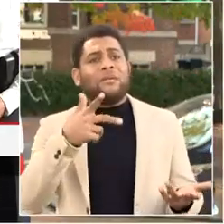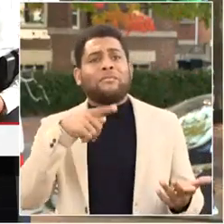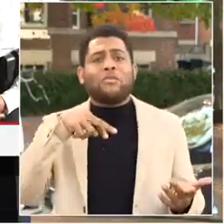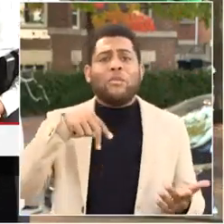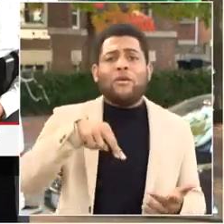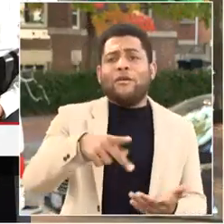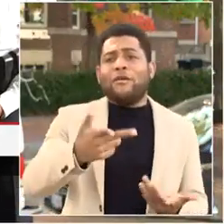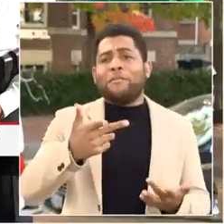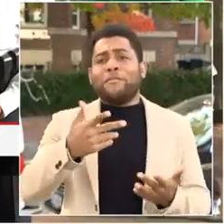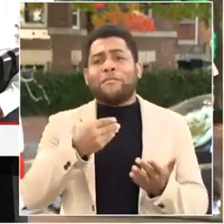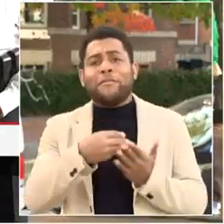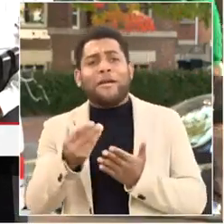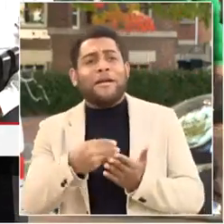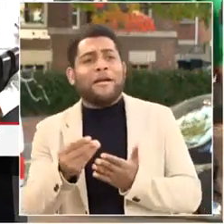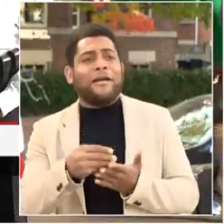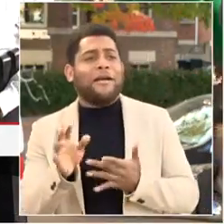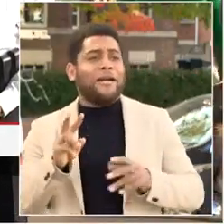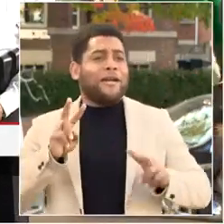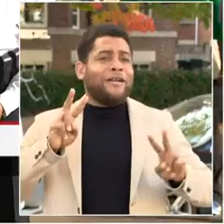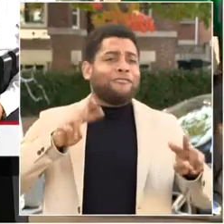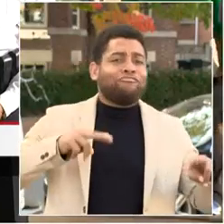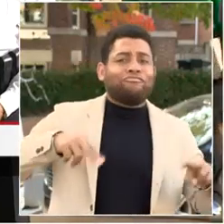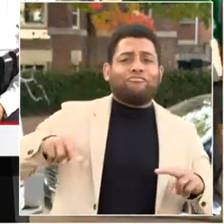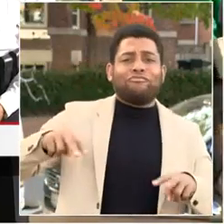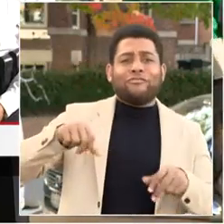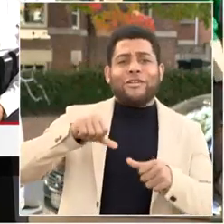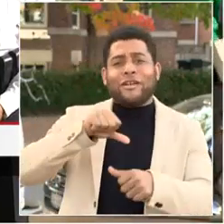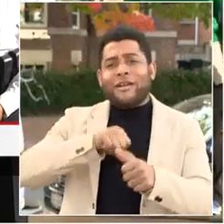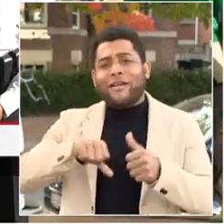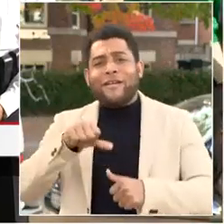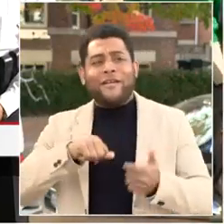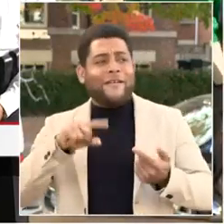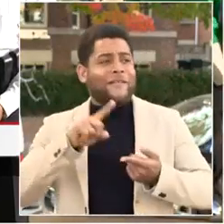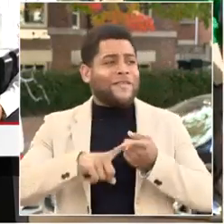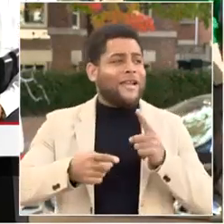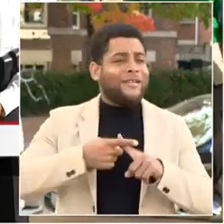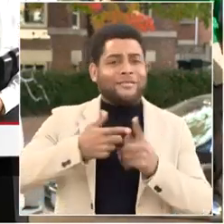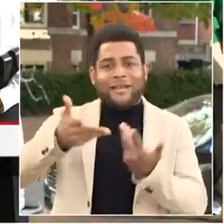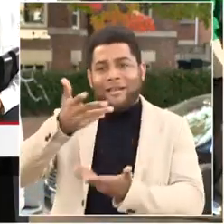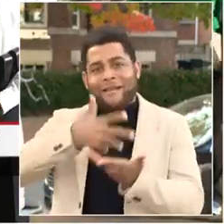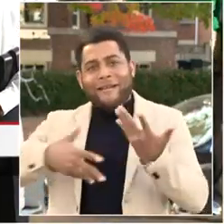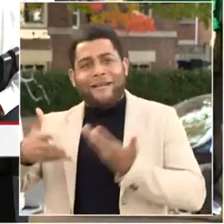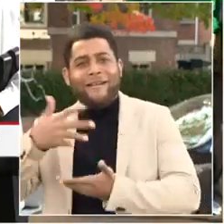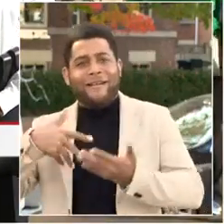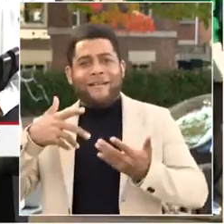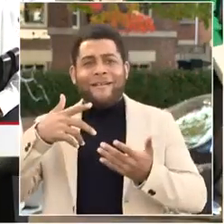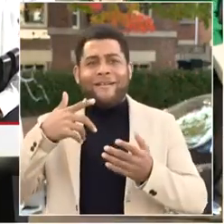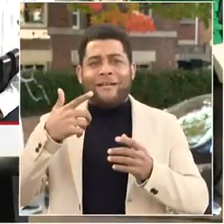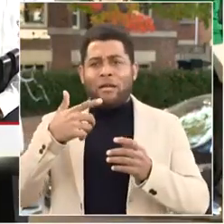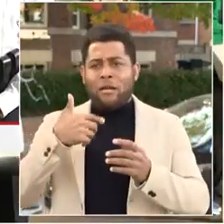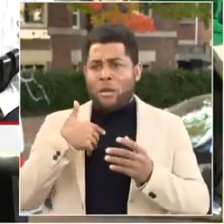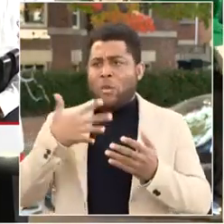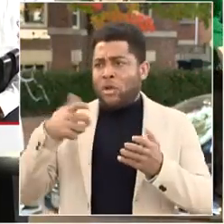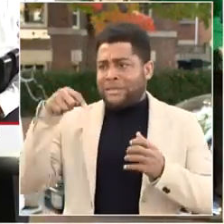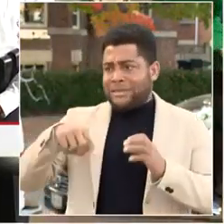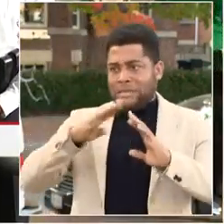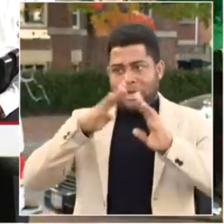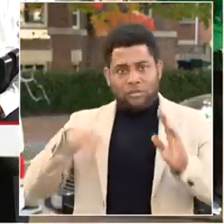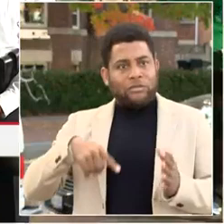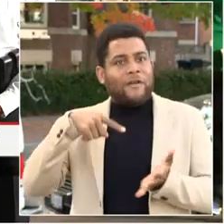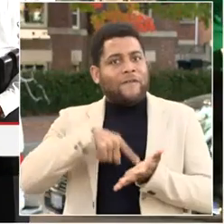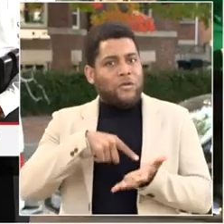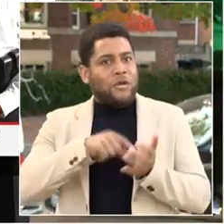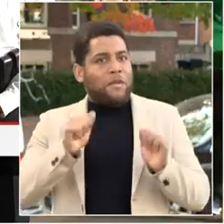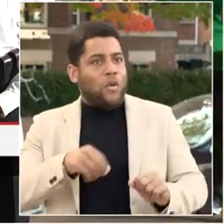patronize attract customers and remain viable businesses. We want to see affordable homes and welcoming and well-utilized parks on the